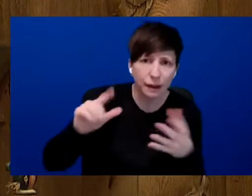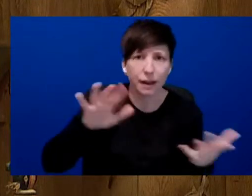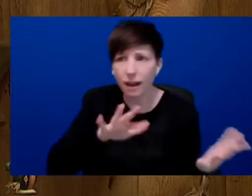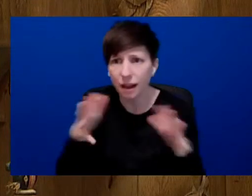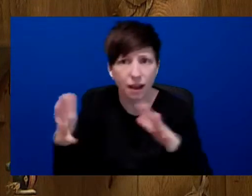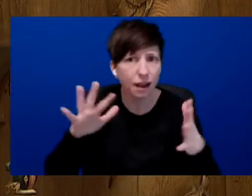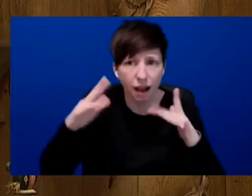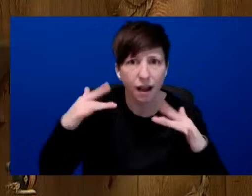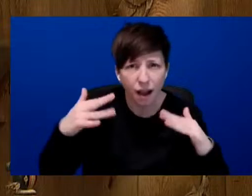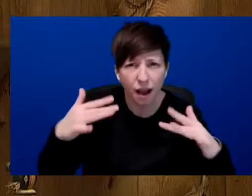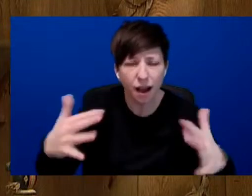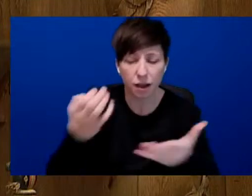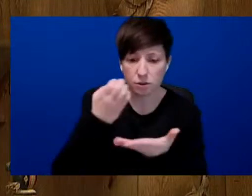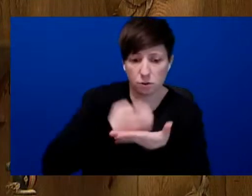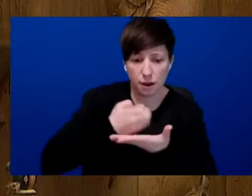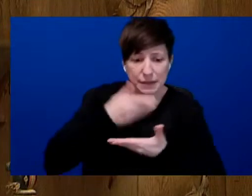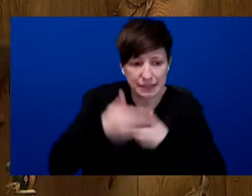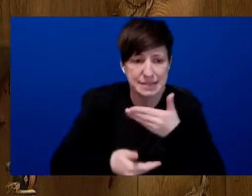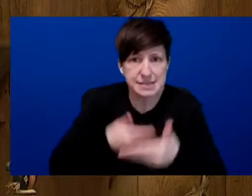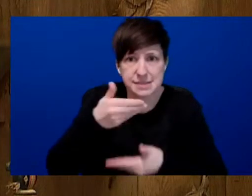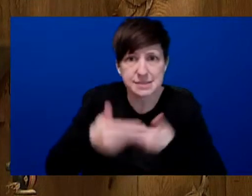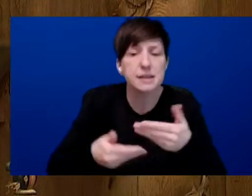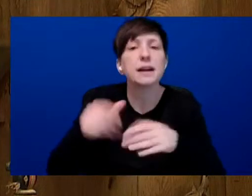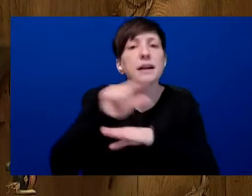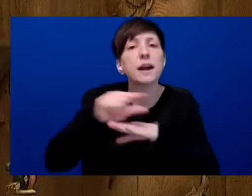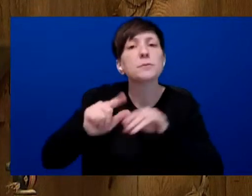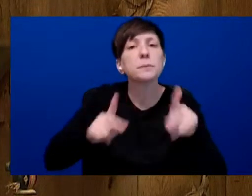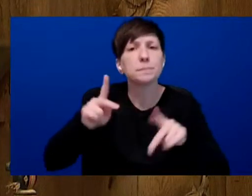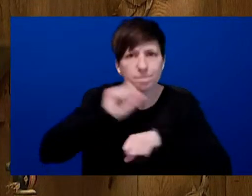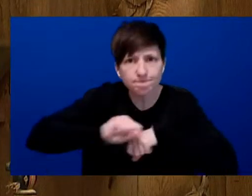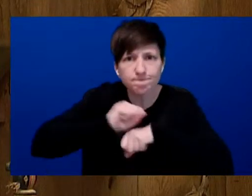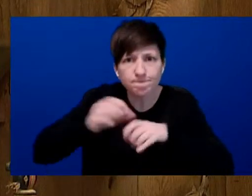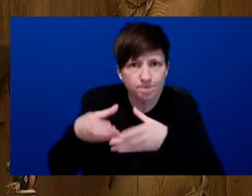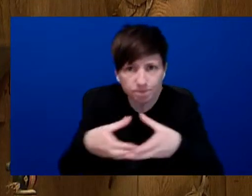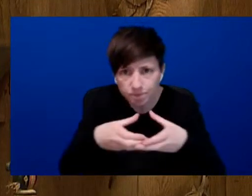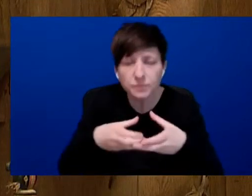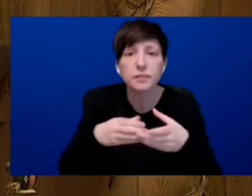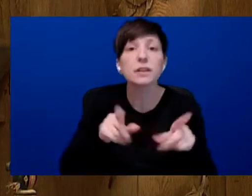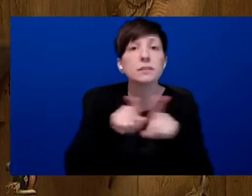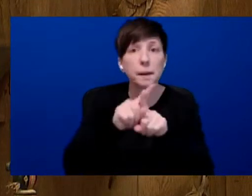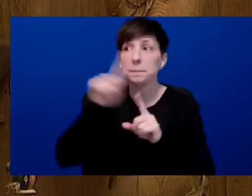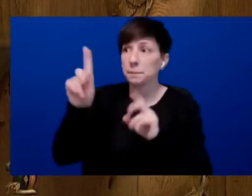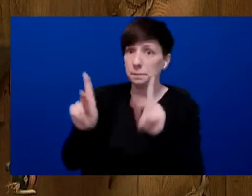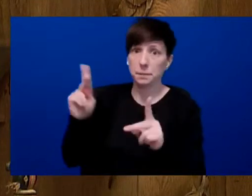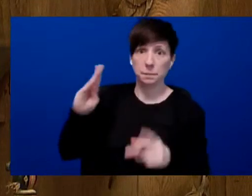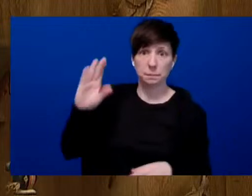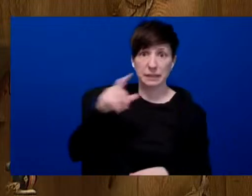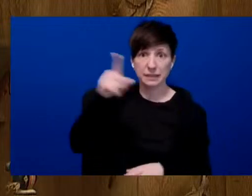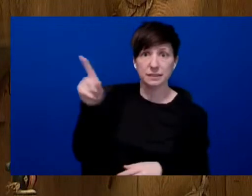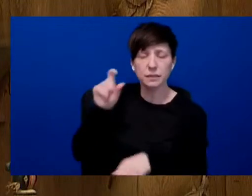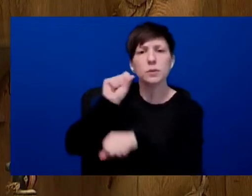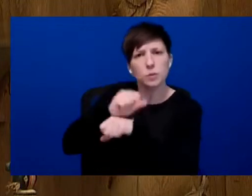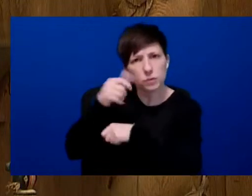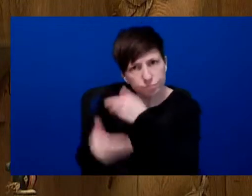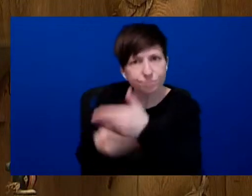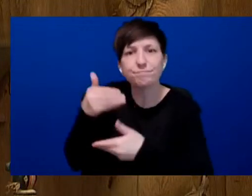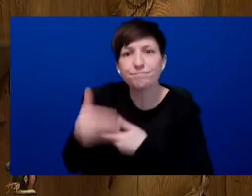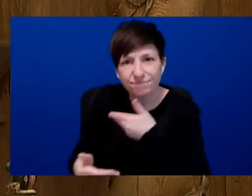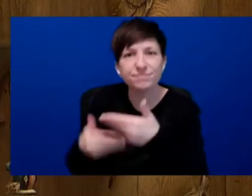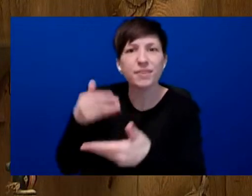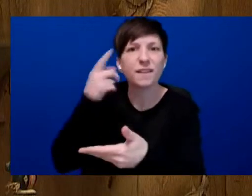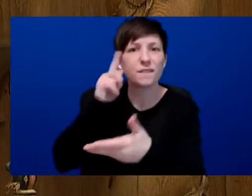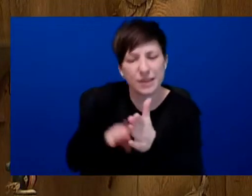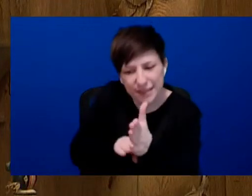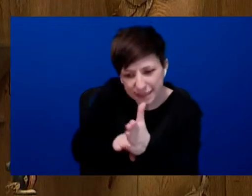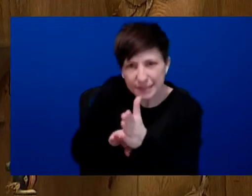economy moving, British Columbians were busy working together to rebuild our province stronger than ever. You got